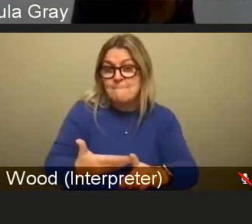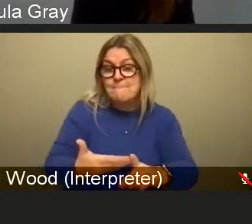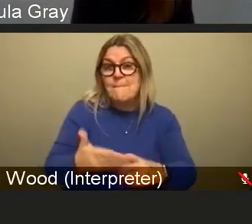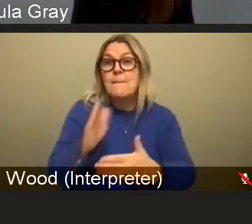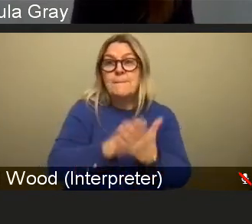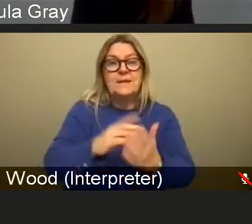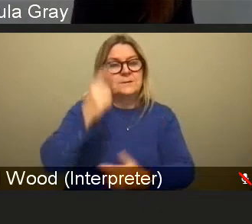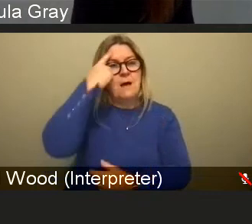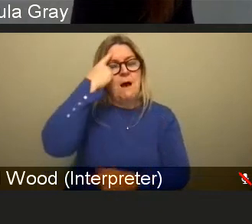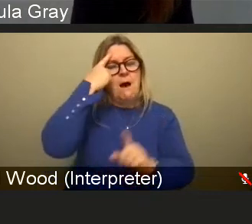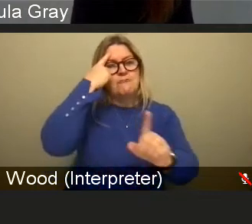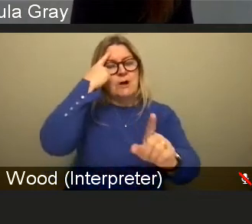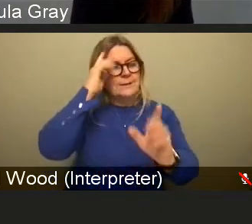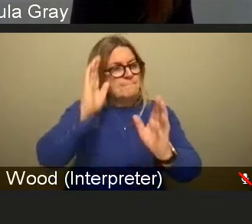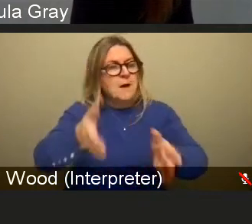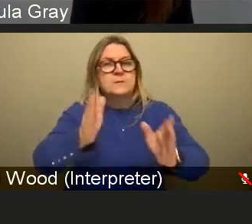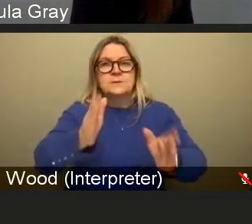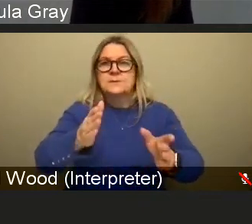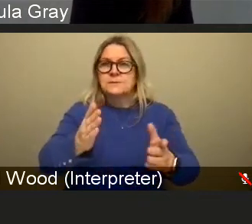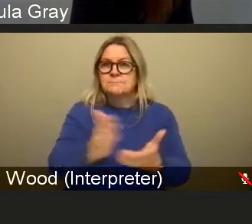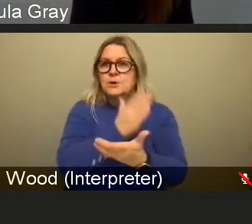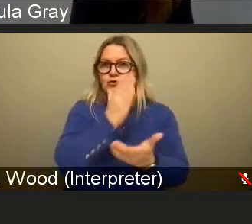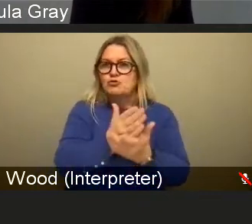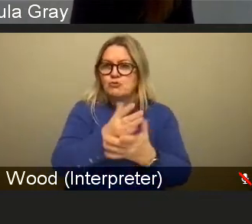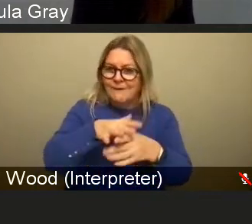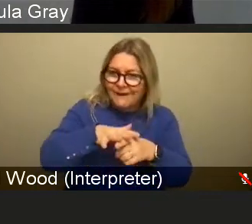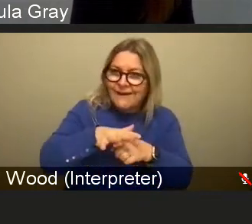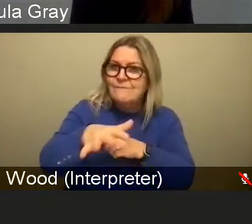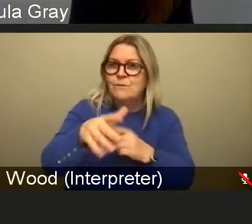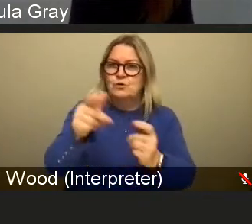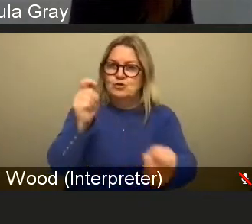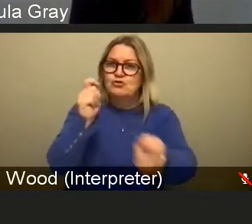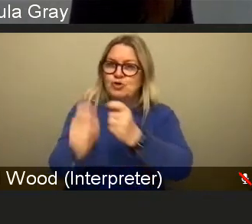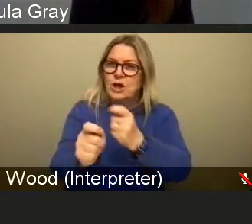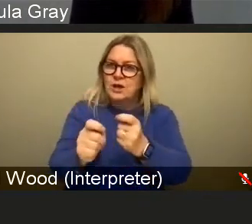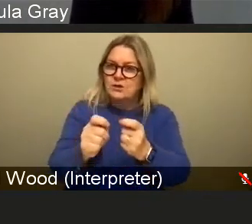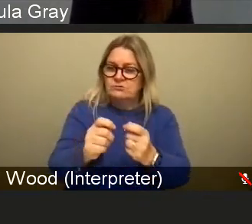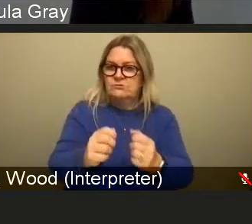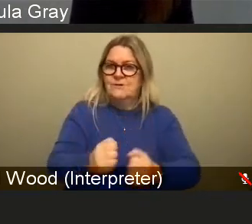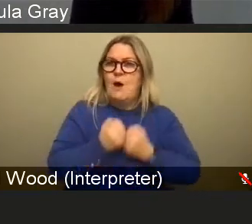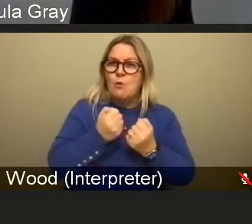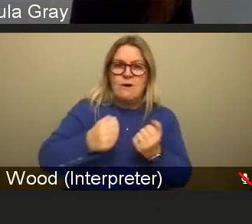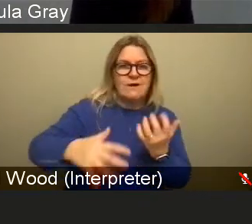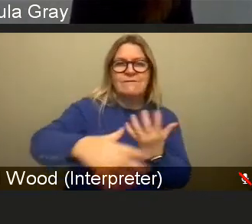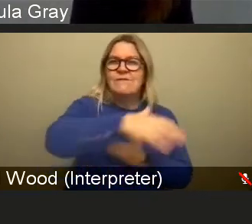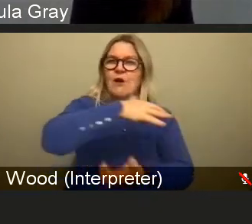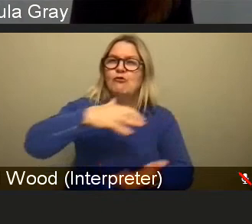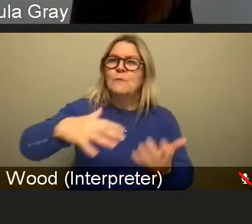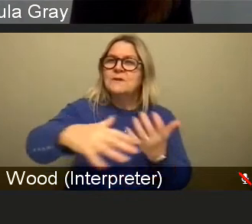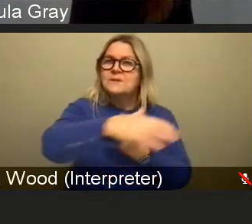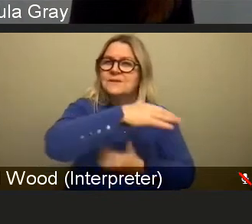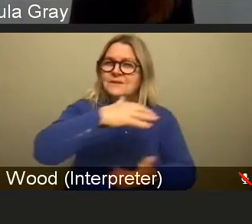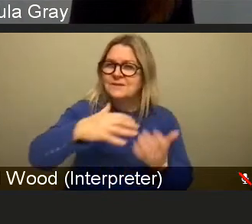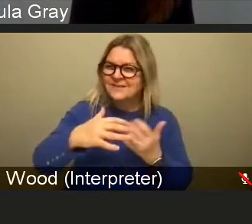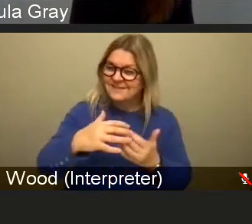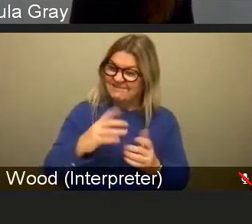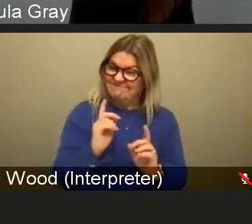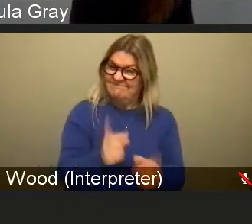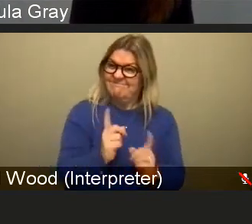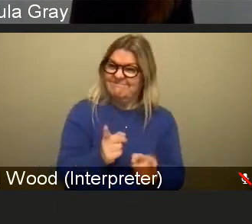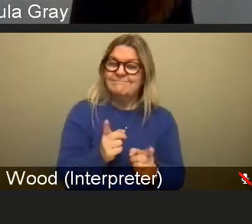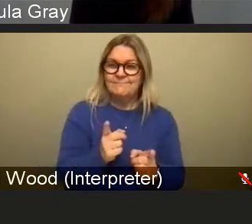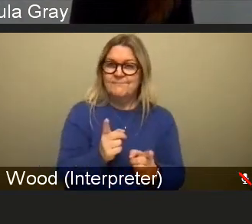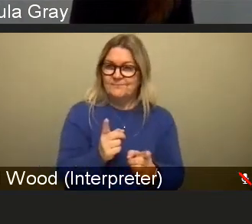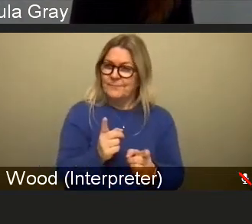with that process of effecting change, because, you know, as Alex said, it is something that's iterative, that we need to be